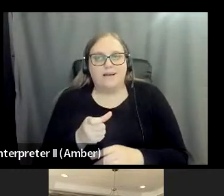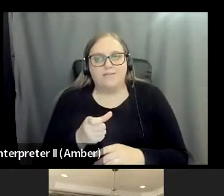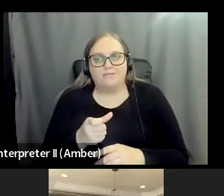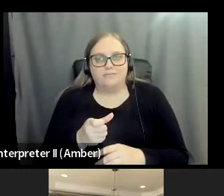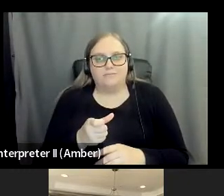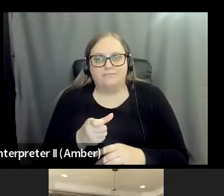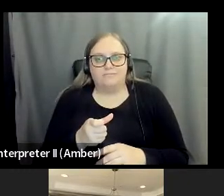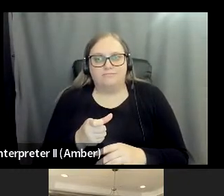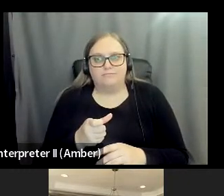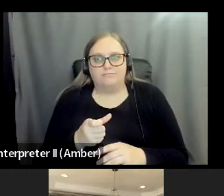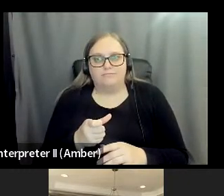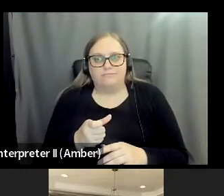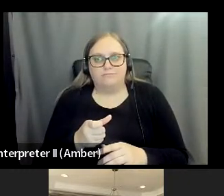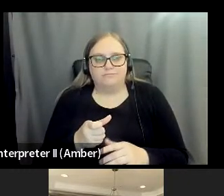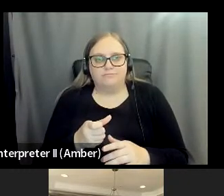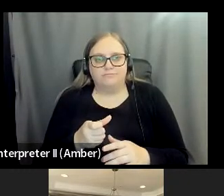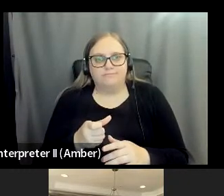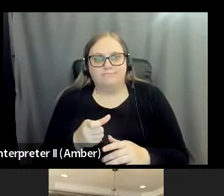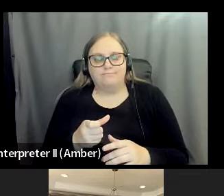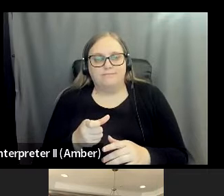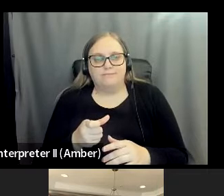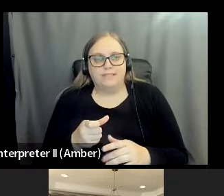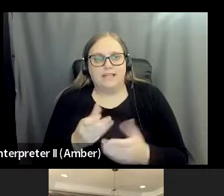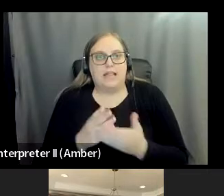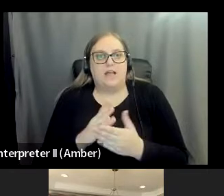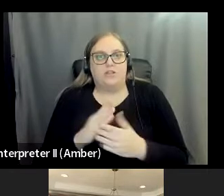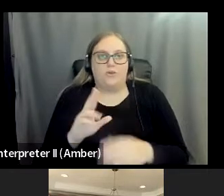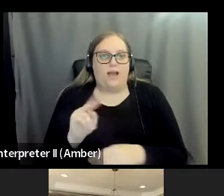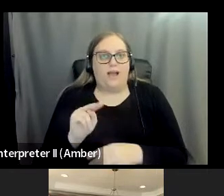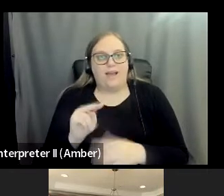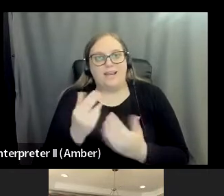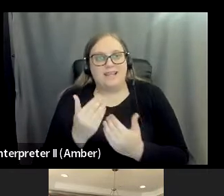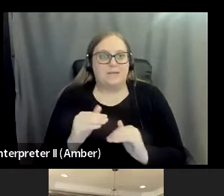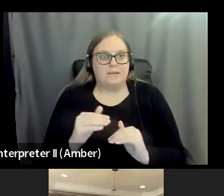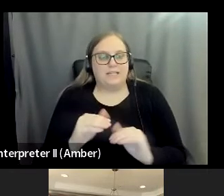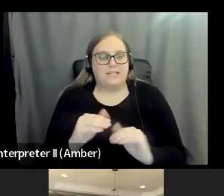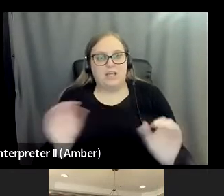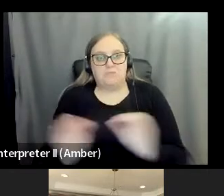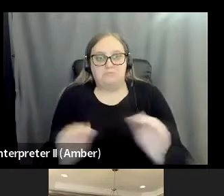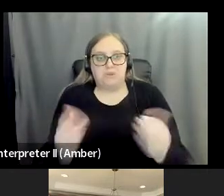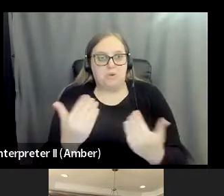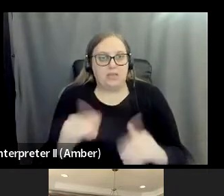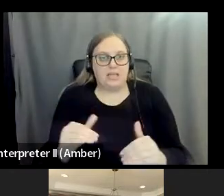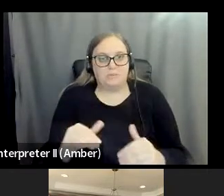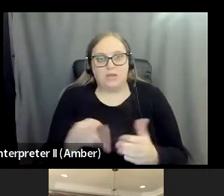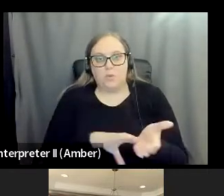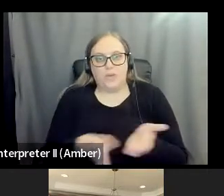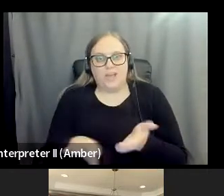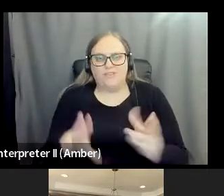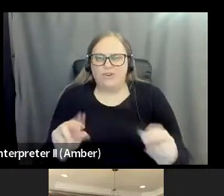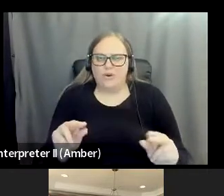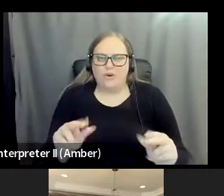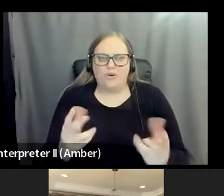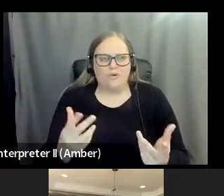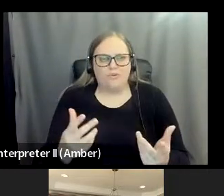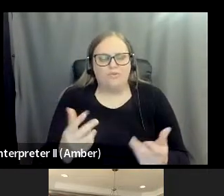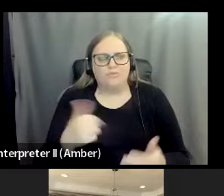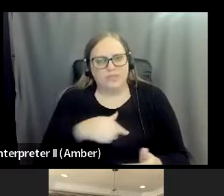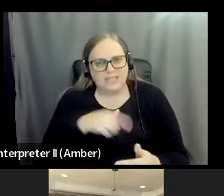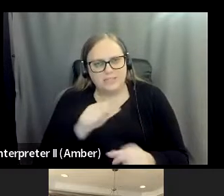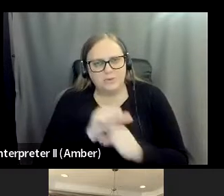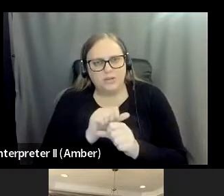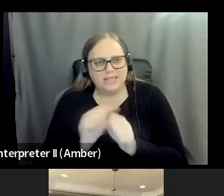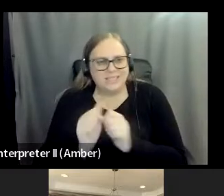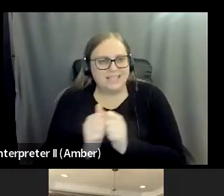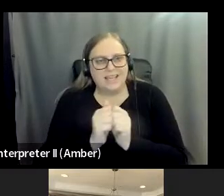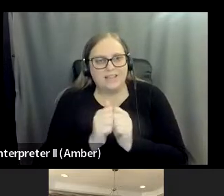a, unlimited waiver. We should be working together to come up with what